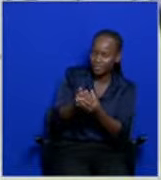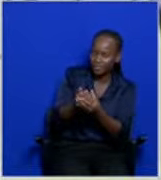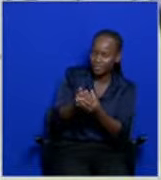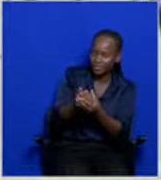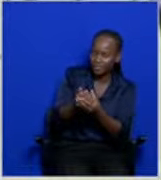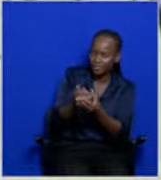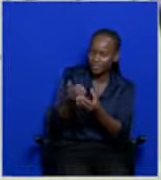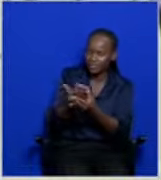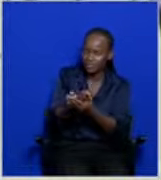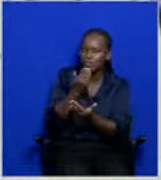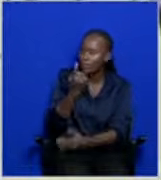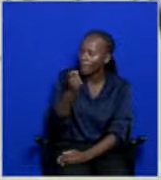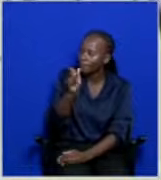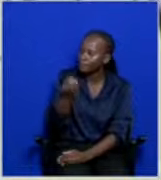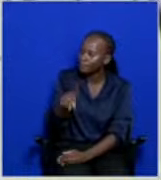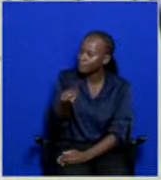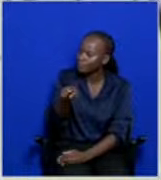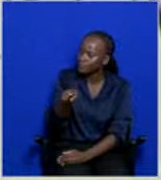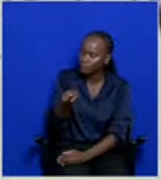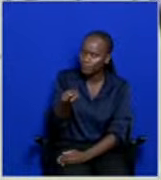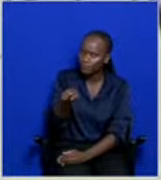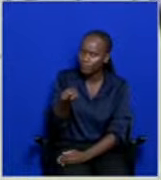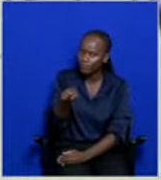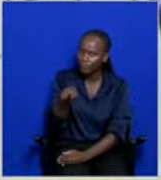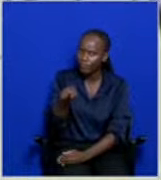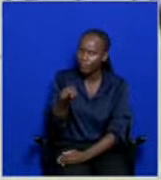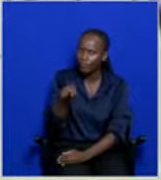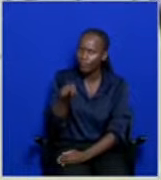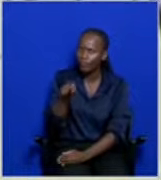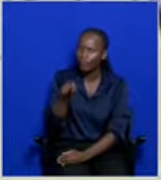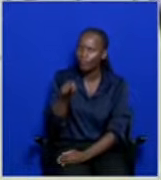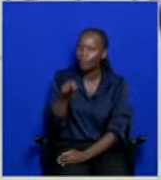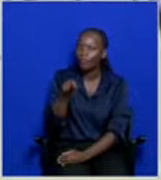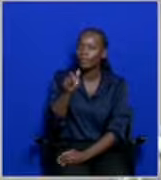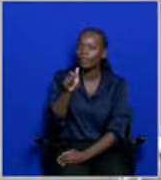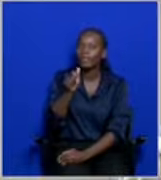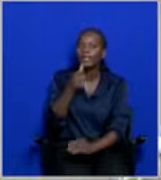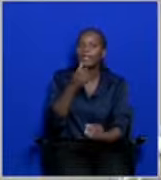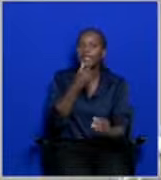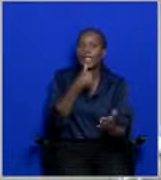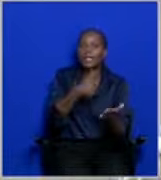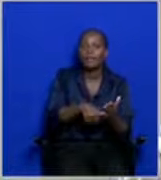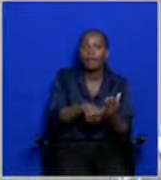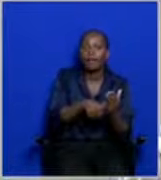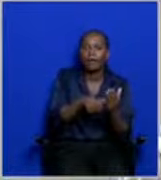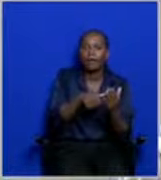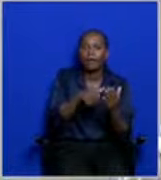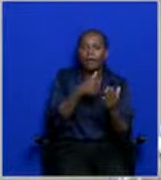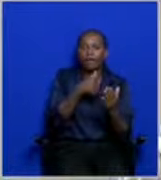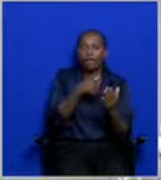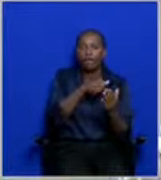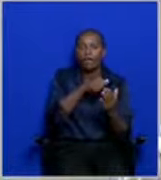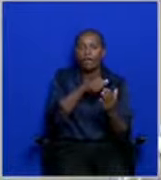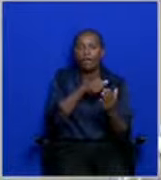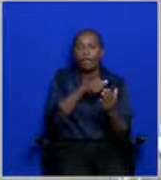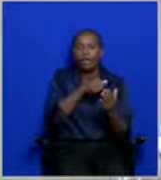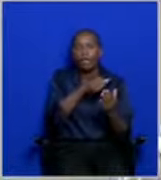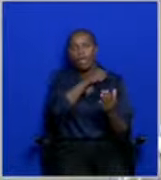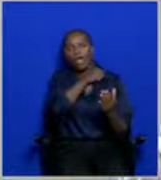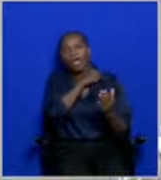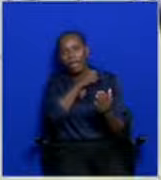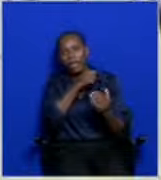did we call it the extortion matter? Yes. Concerning involving the Congolese national.